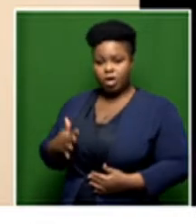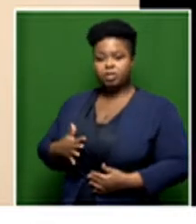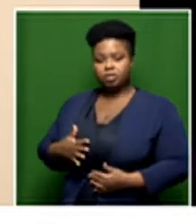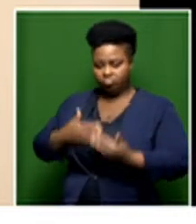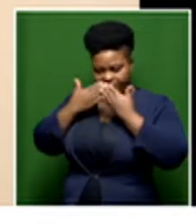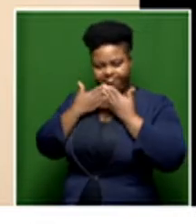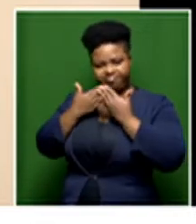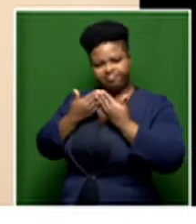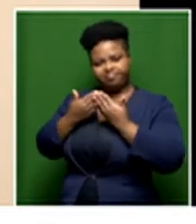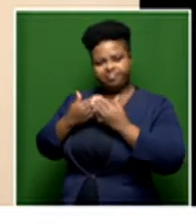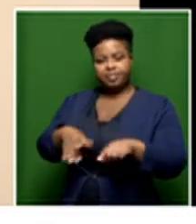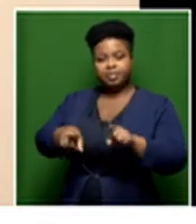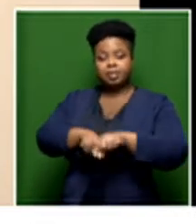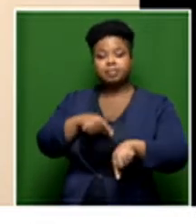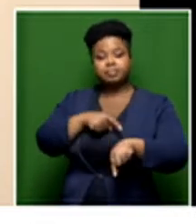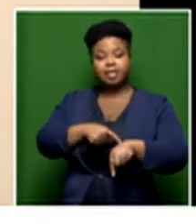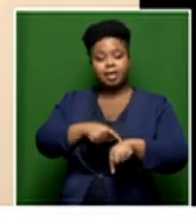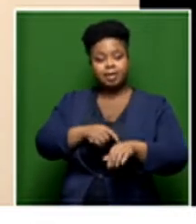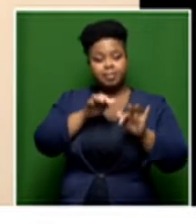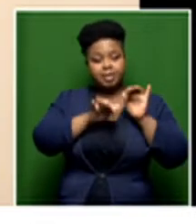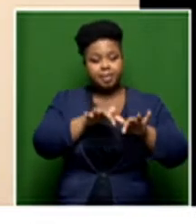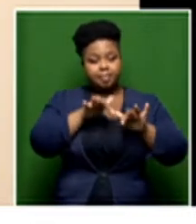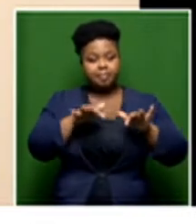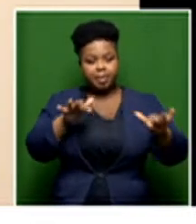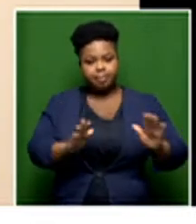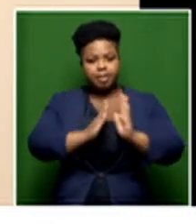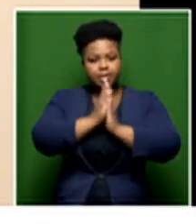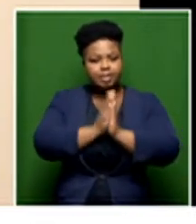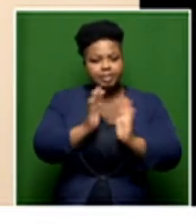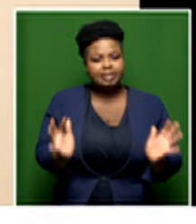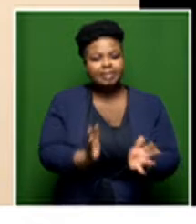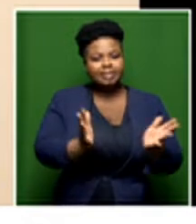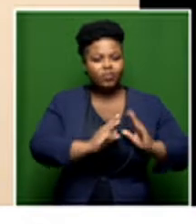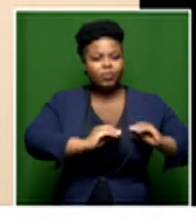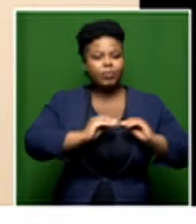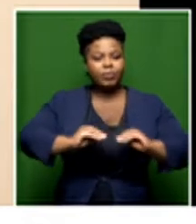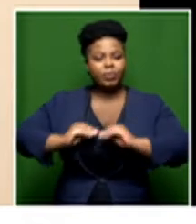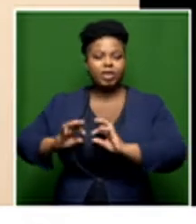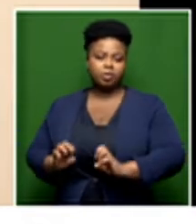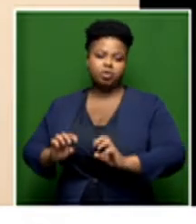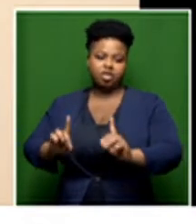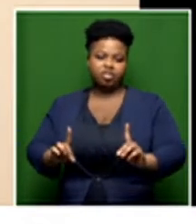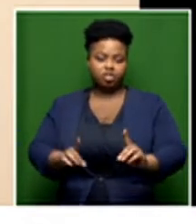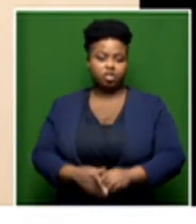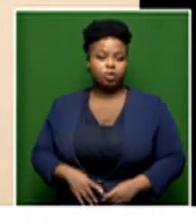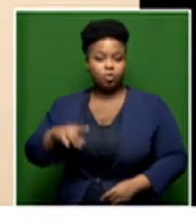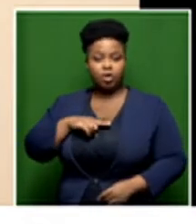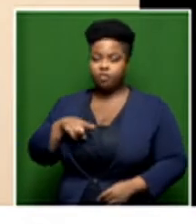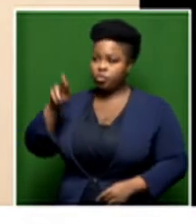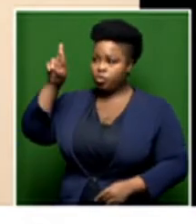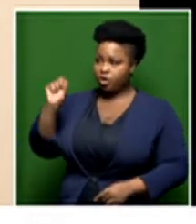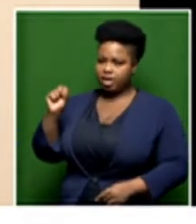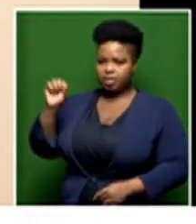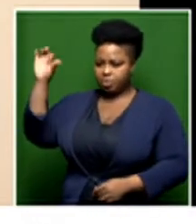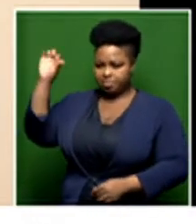in helping her people become educated. So one of the first things she did, for example, when she came back from the